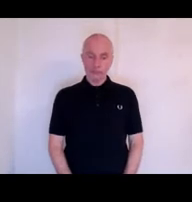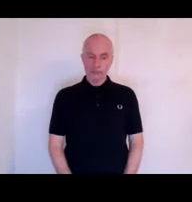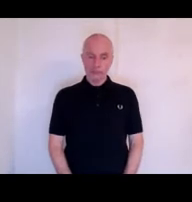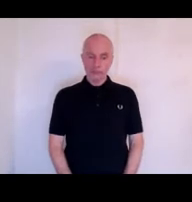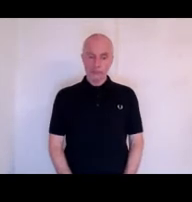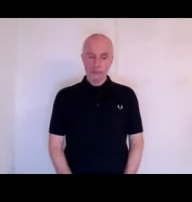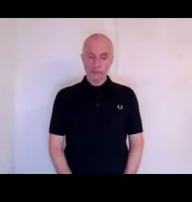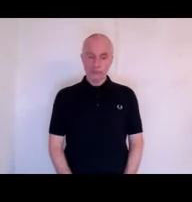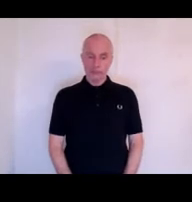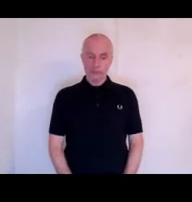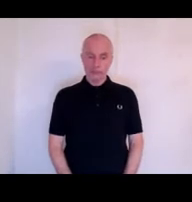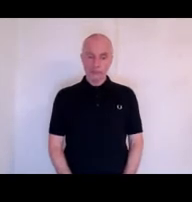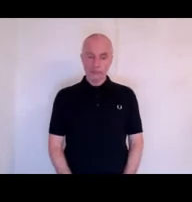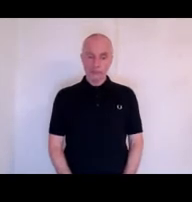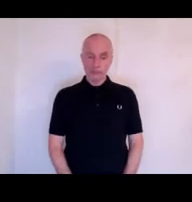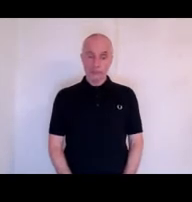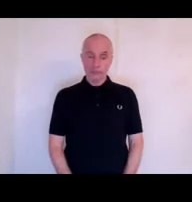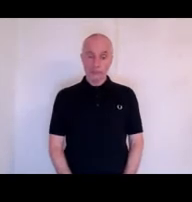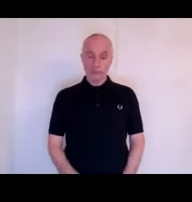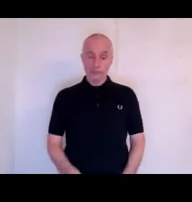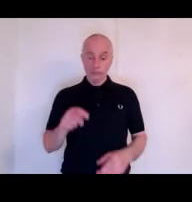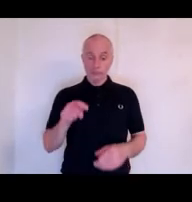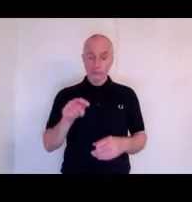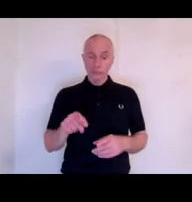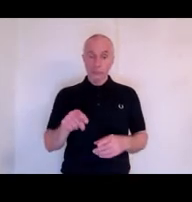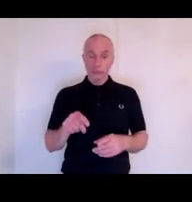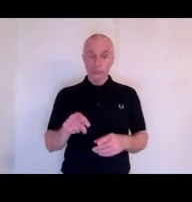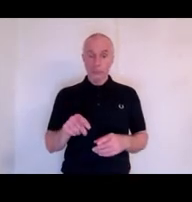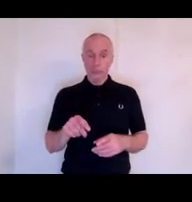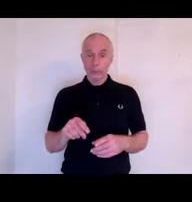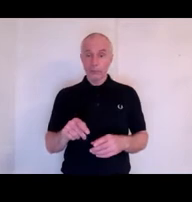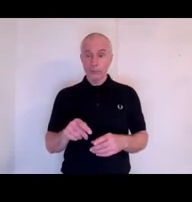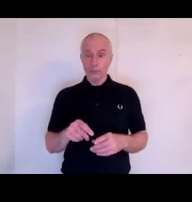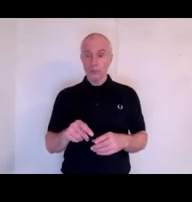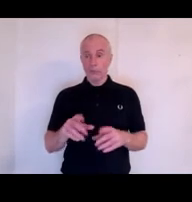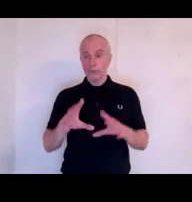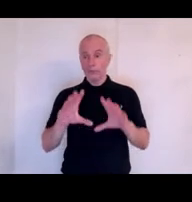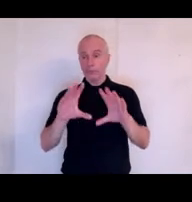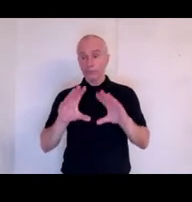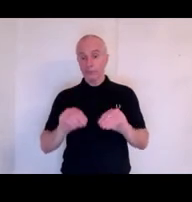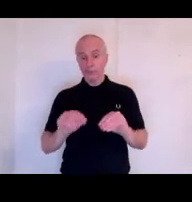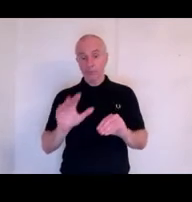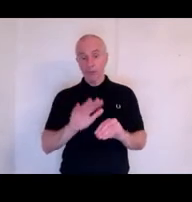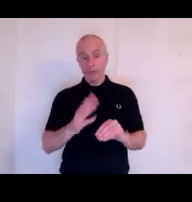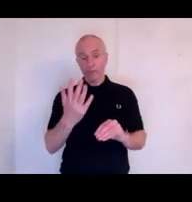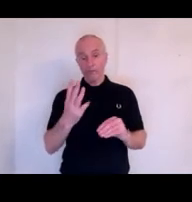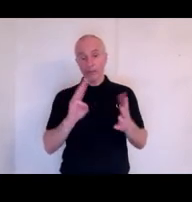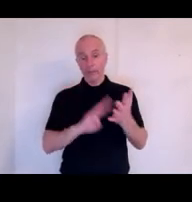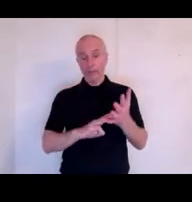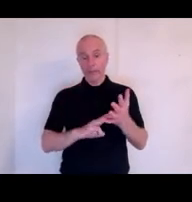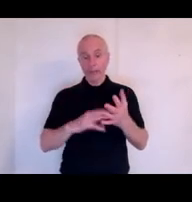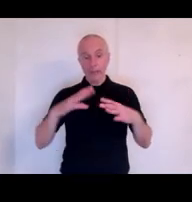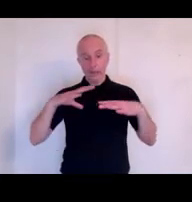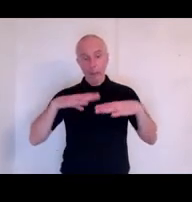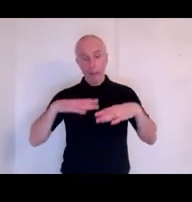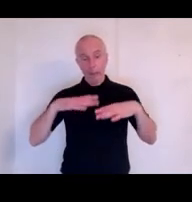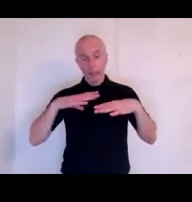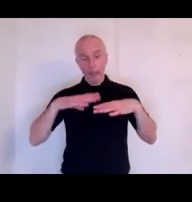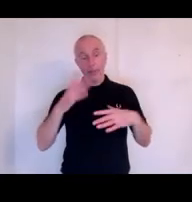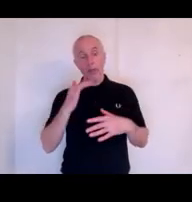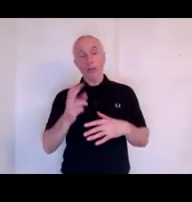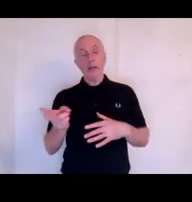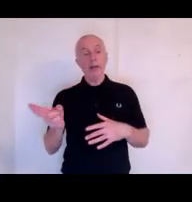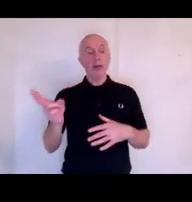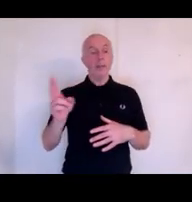So, at that point, I'm going to suggest we stop for our five minute break. And after we come back from the break,